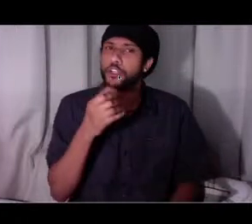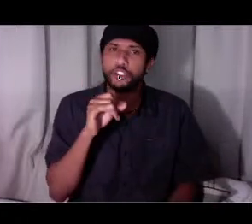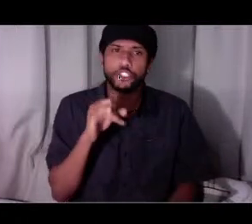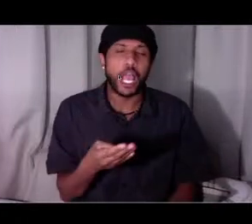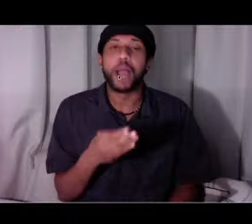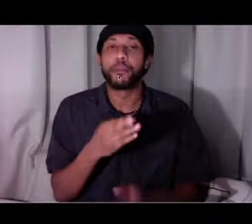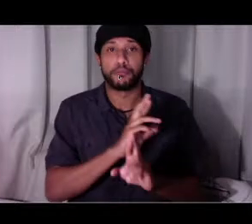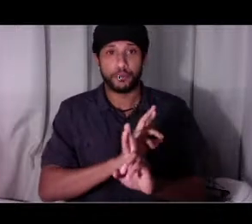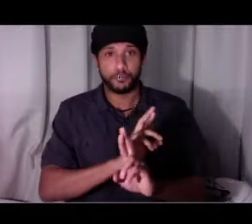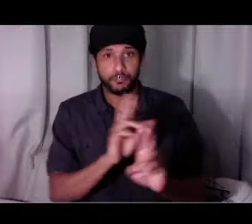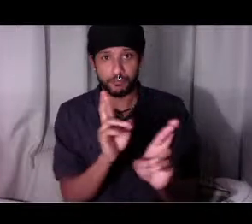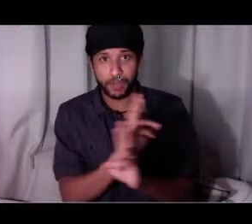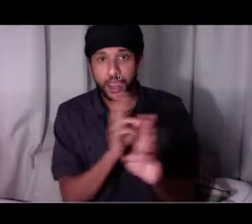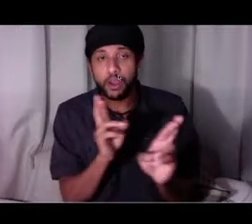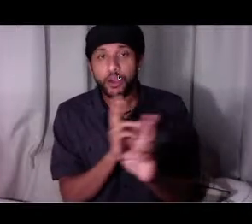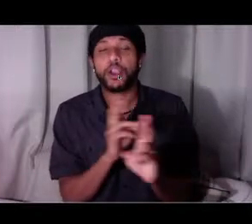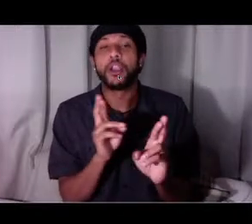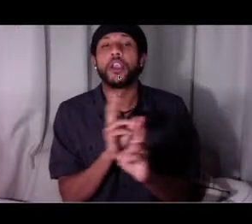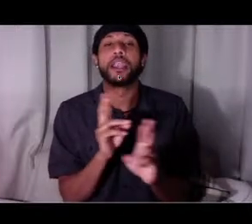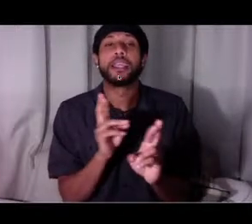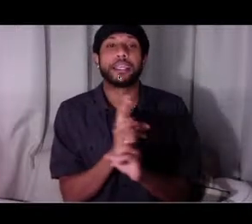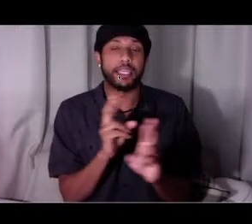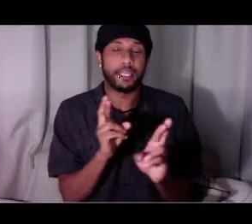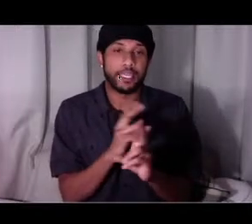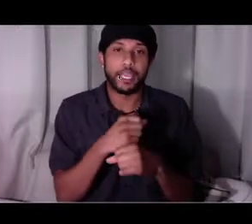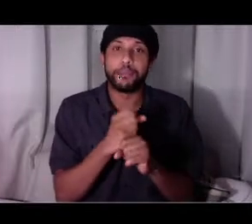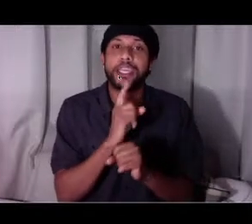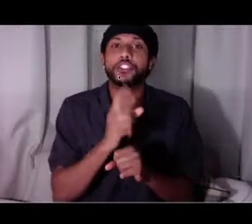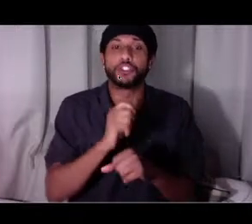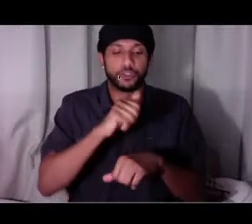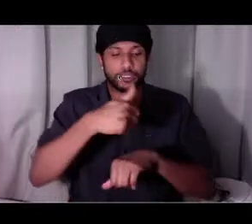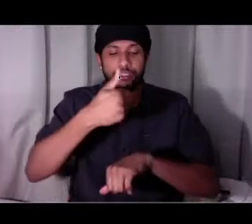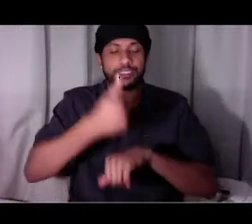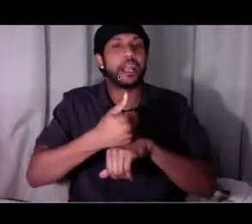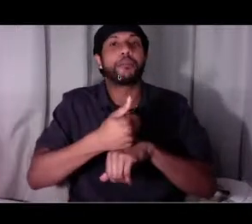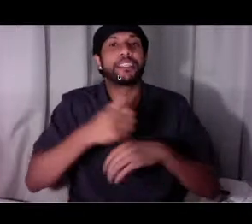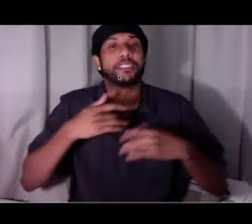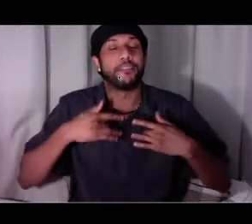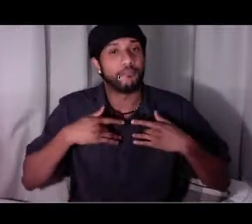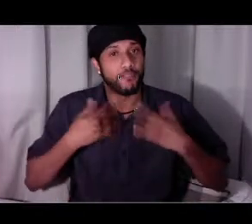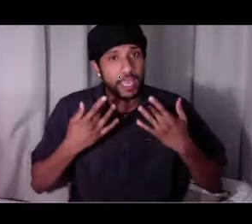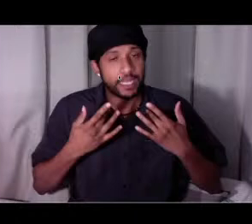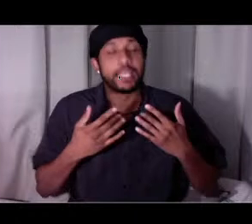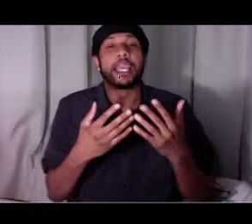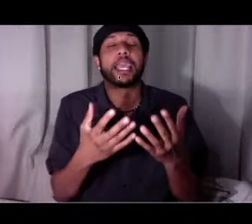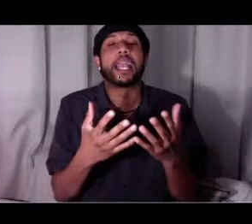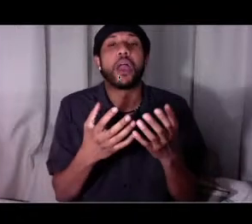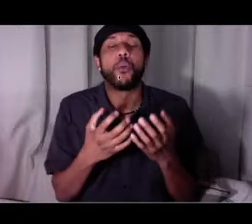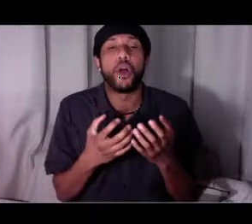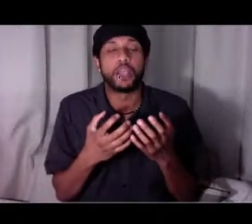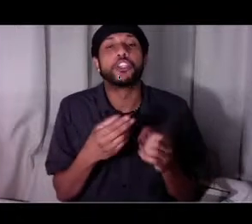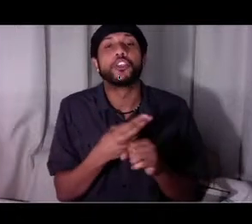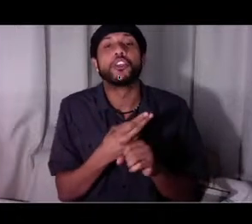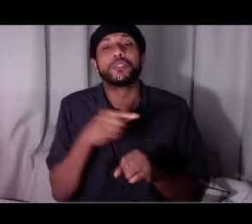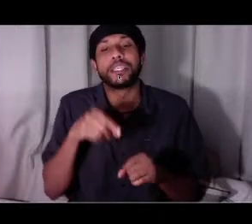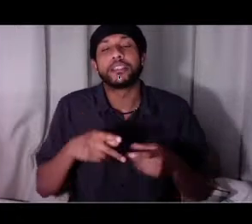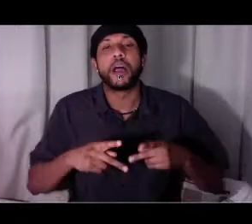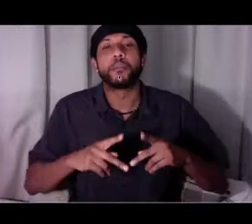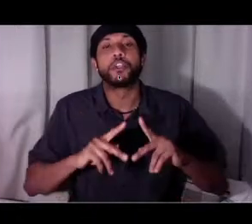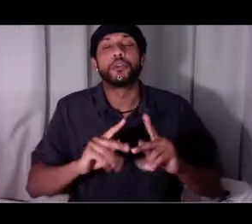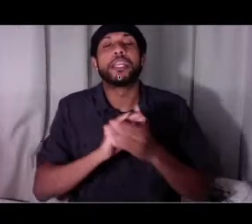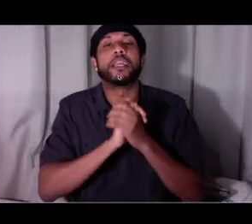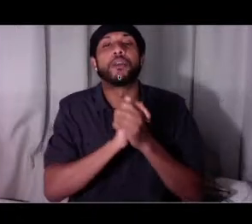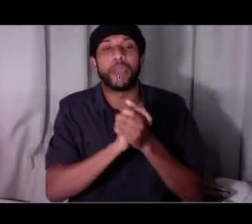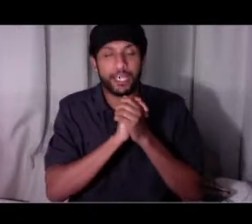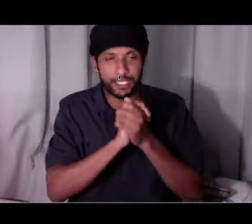preparing and putting uh this uh event together and I just want to take the opportunity to to congratulate